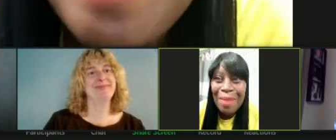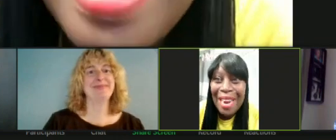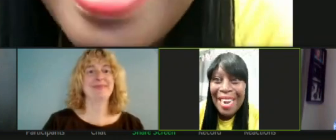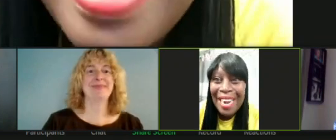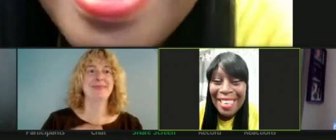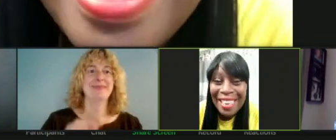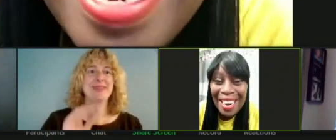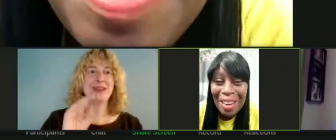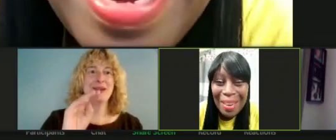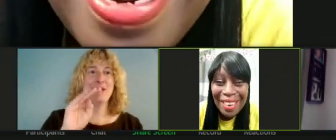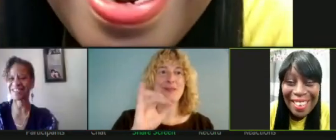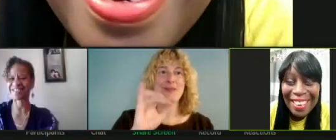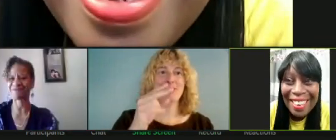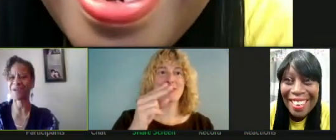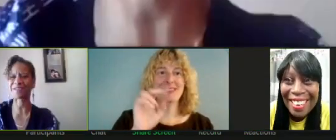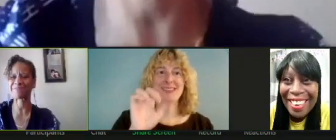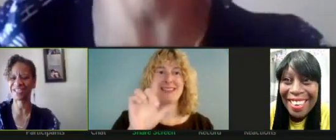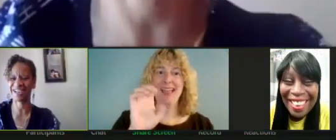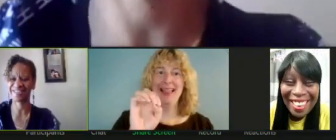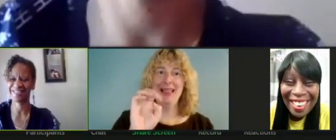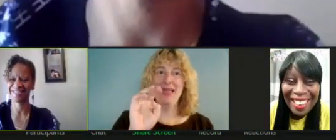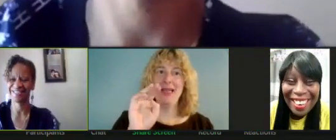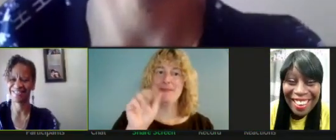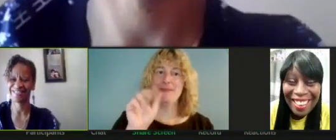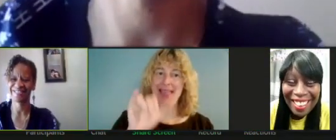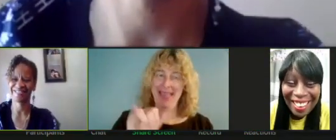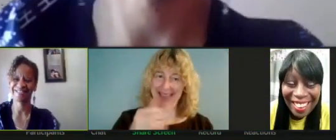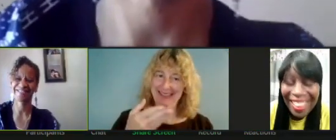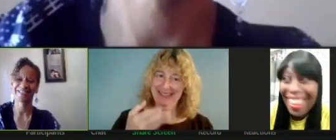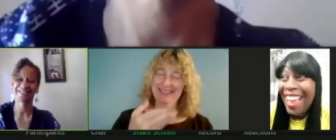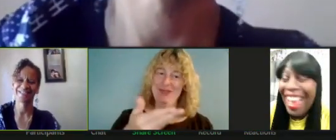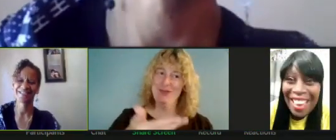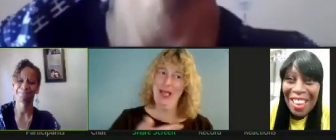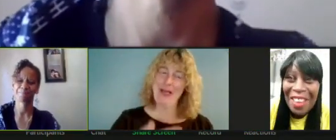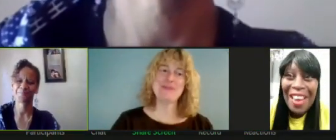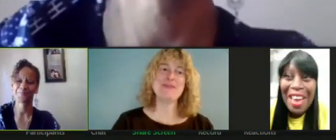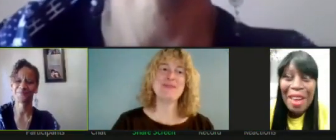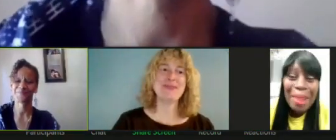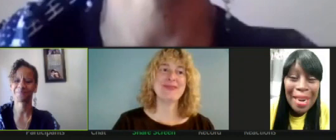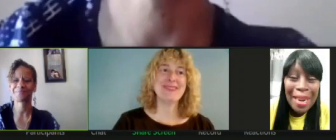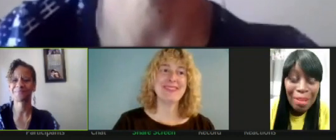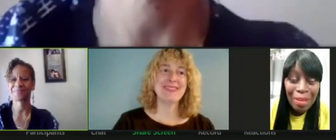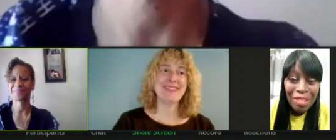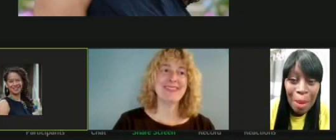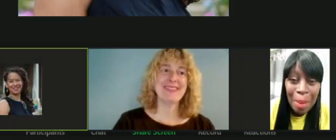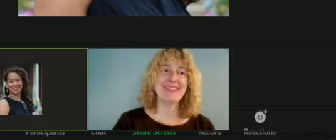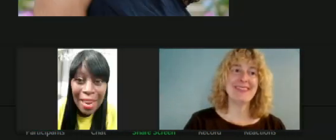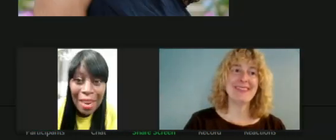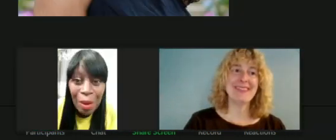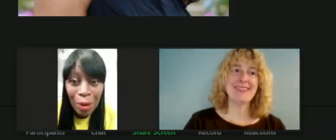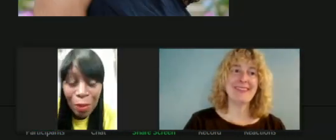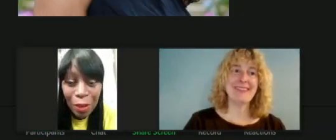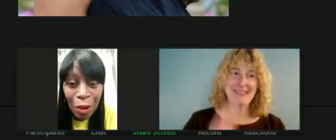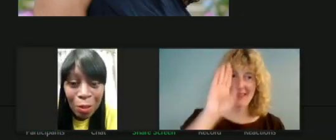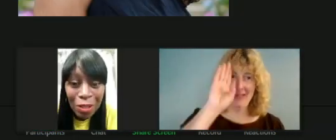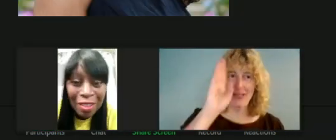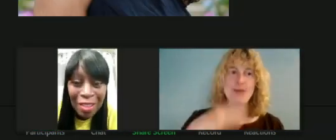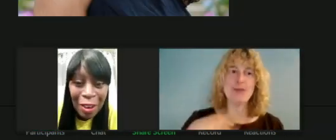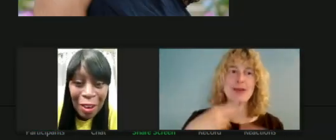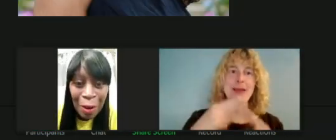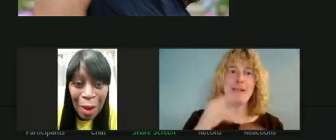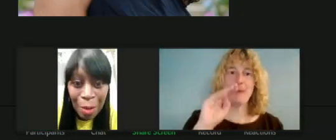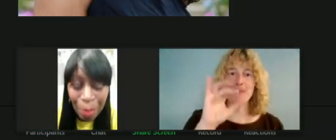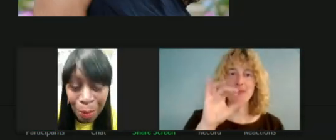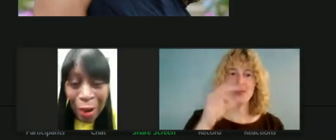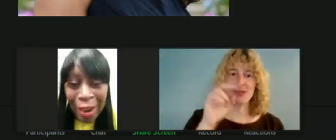Michelle May, there she is. Welcome, Michelle. Hello, my name is Michelle May, and I work with Hope Starts